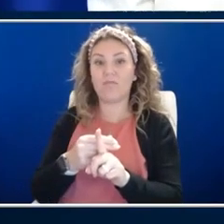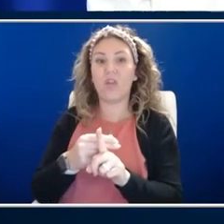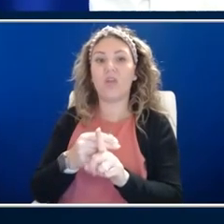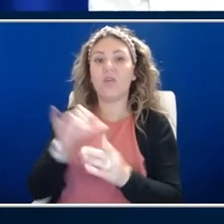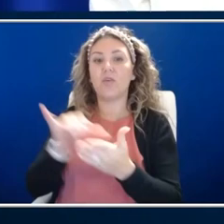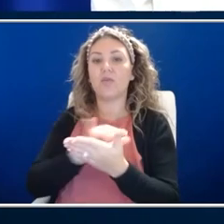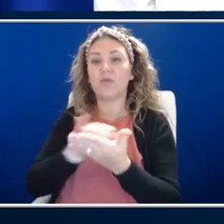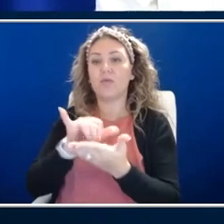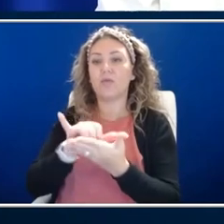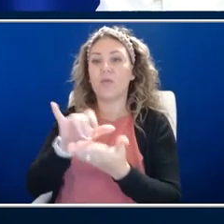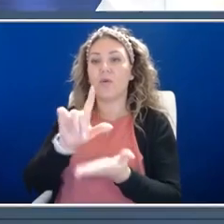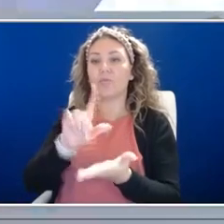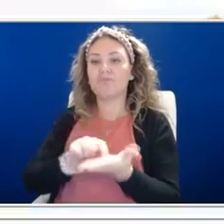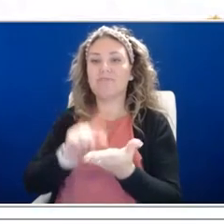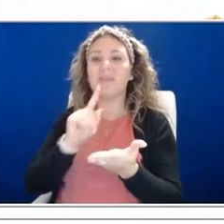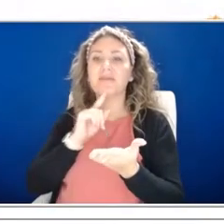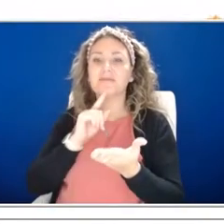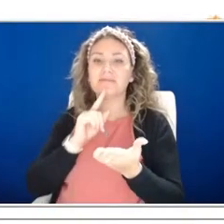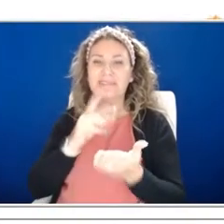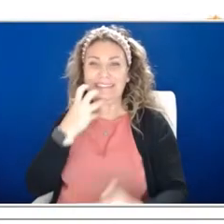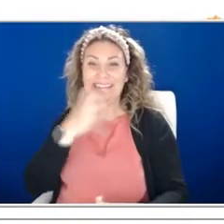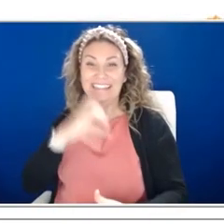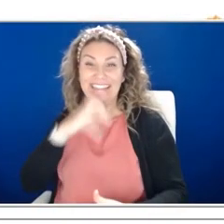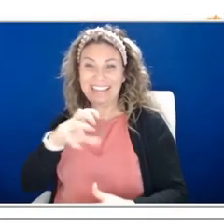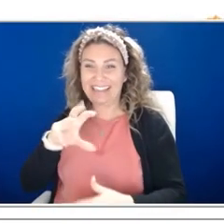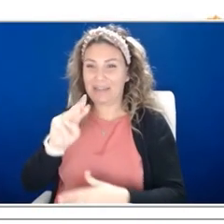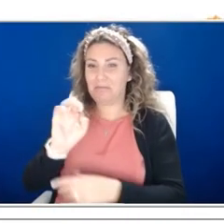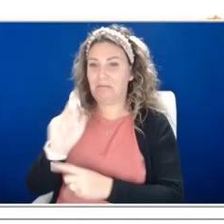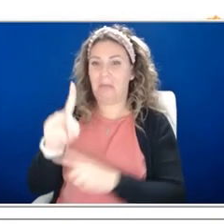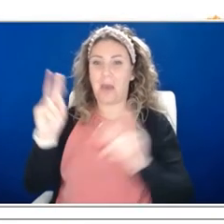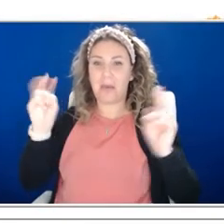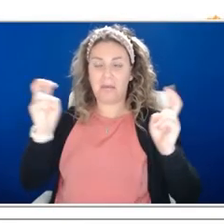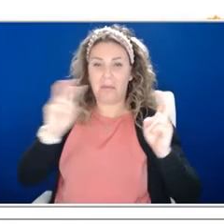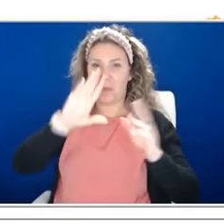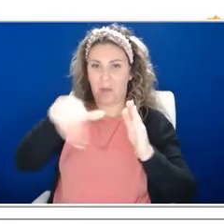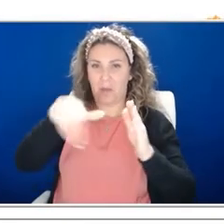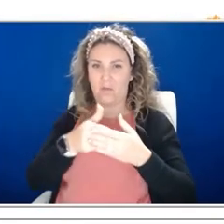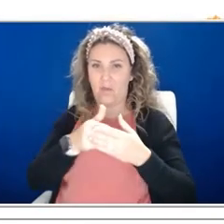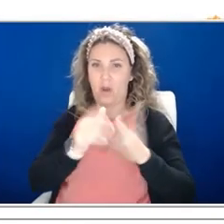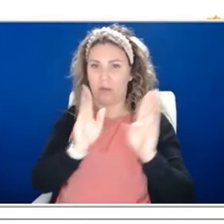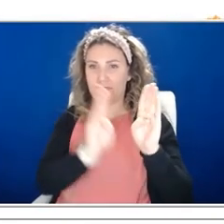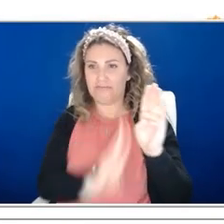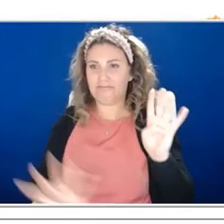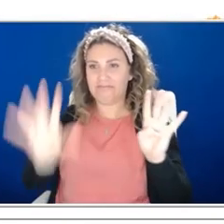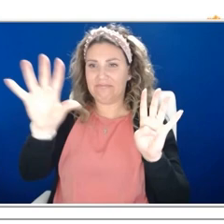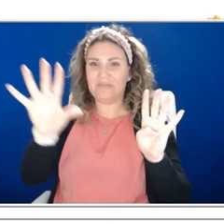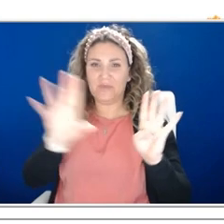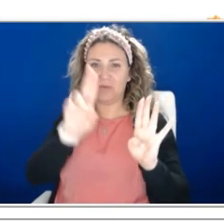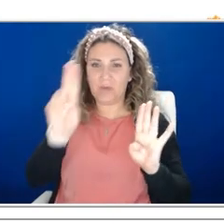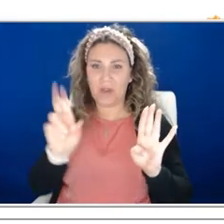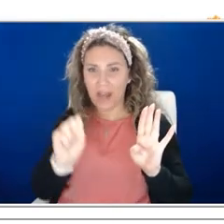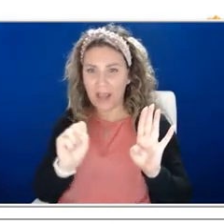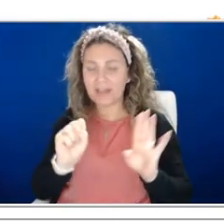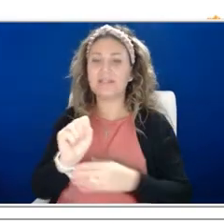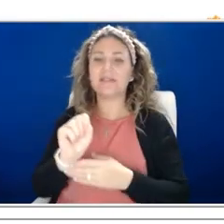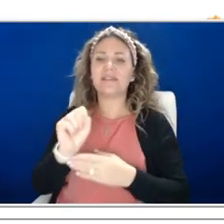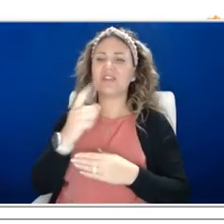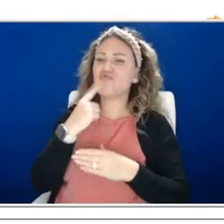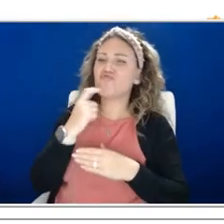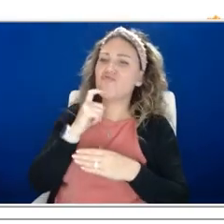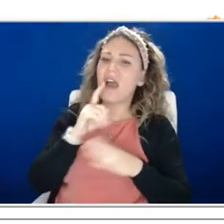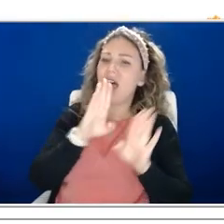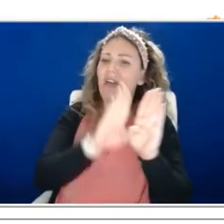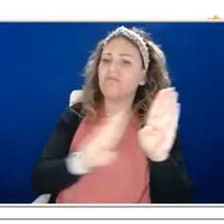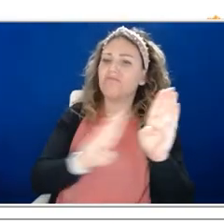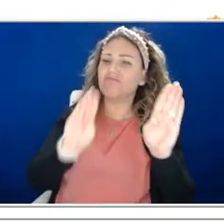to show the United States. Overall in the world, it's kind of a bit of a challenging place. Still some red zones over there in the southeast and